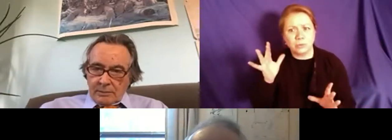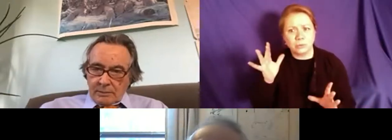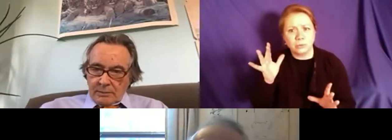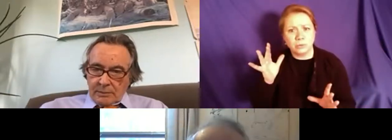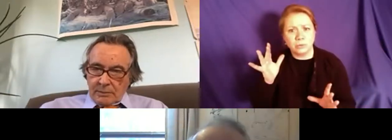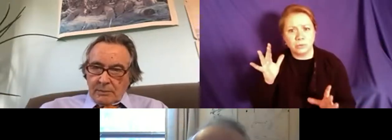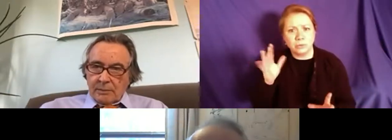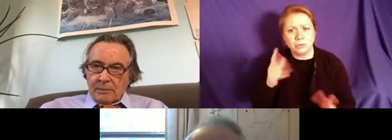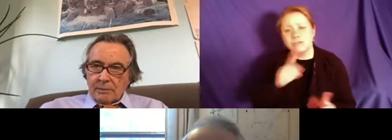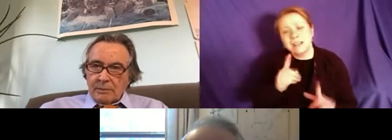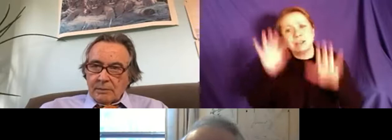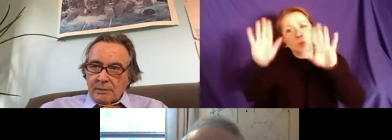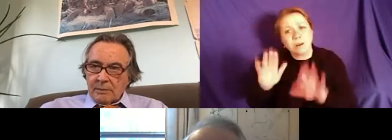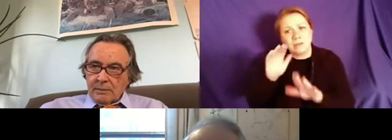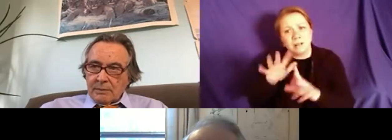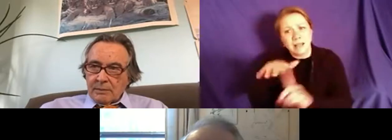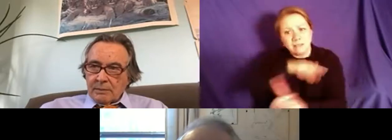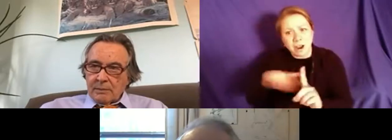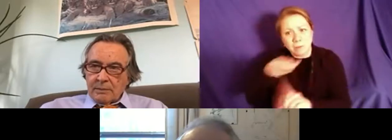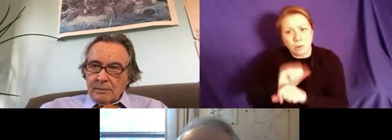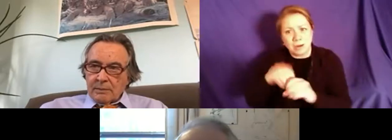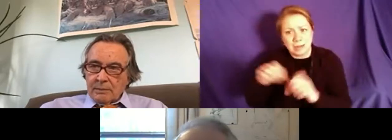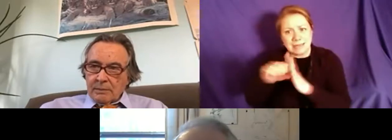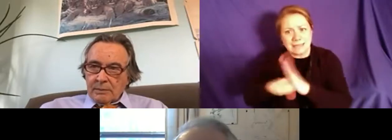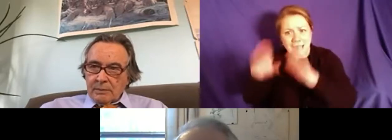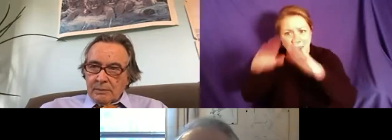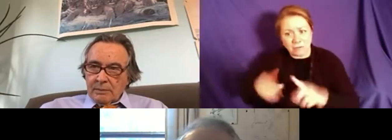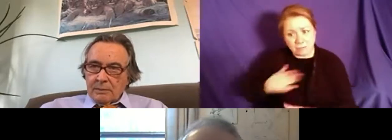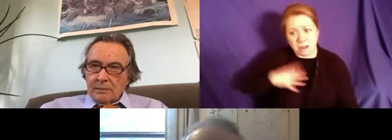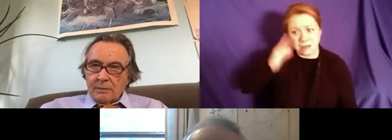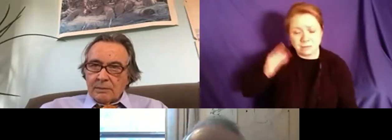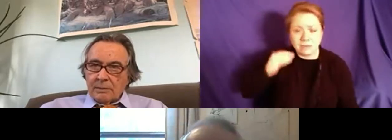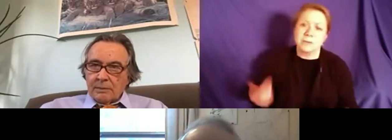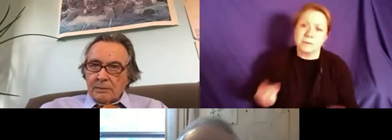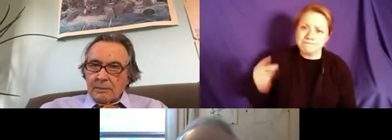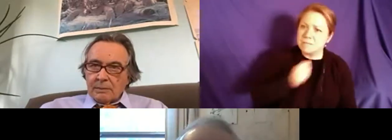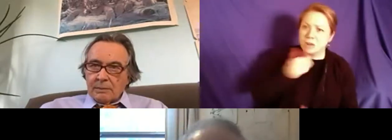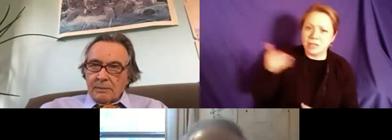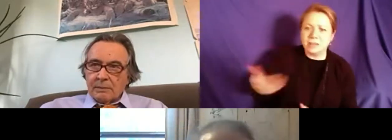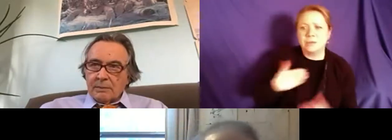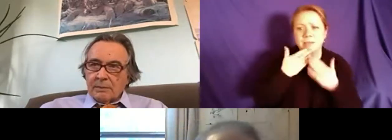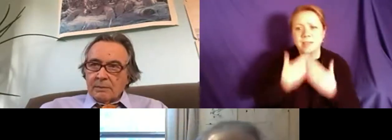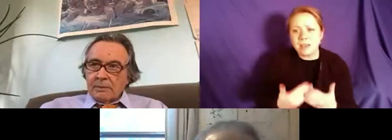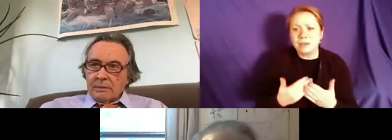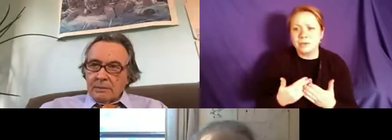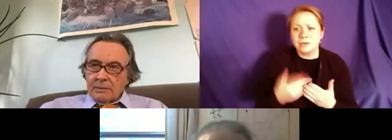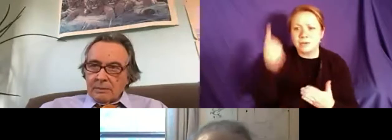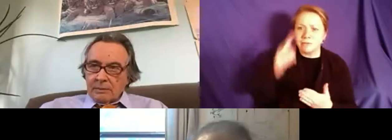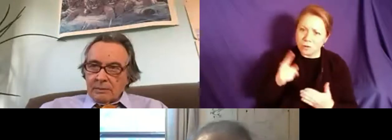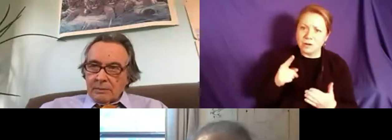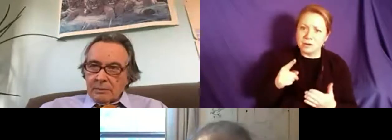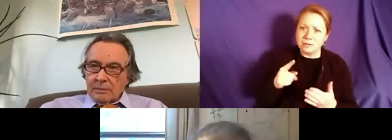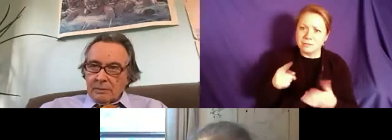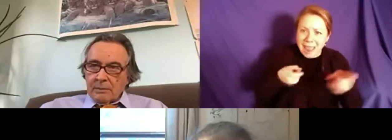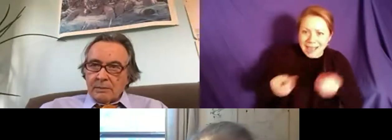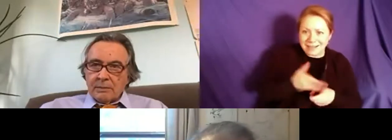it's a wonderful environment to work in my experience. And, you know, I thank you for tackling things in the way that